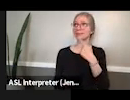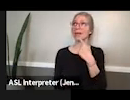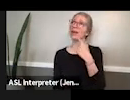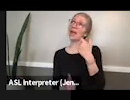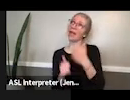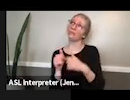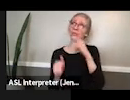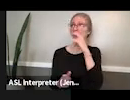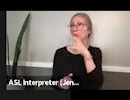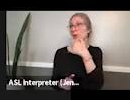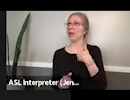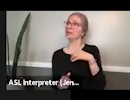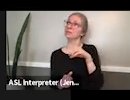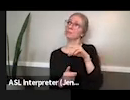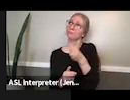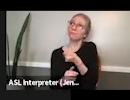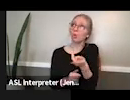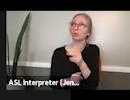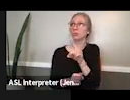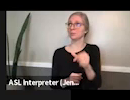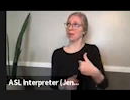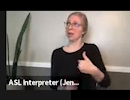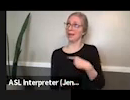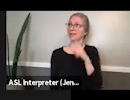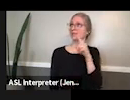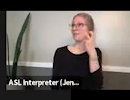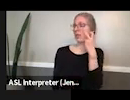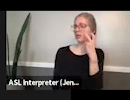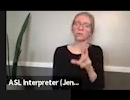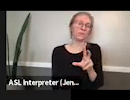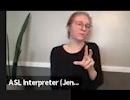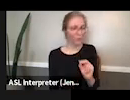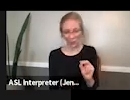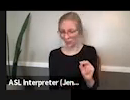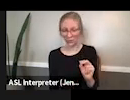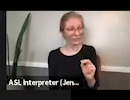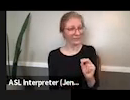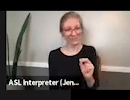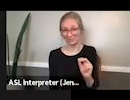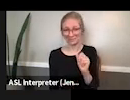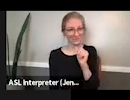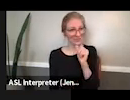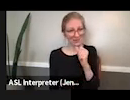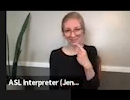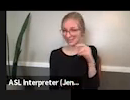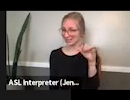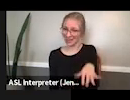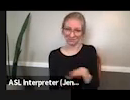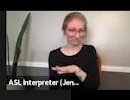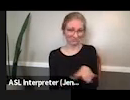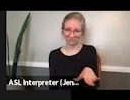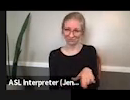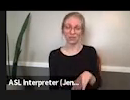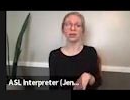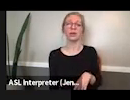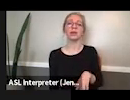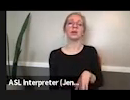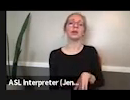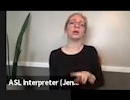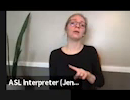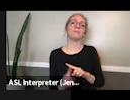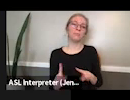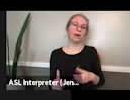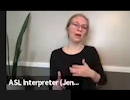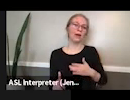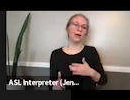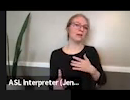kid who has multiple disabilities has deafblindness. No, I'm not saying that. I'm not saying that. But I am suggesting to